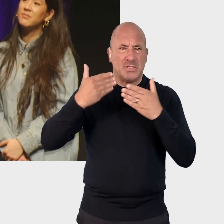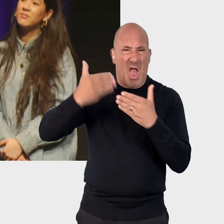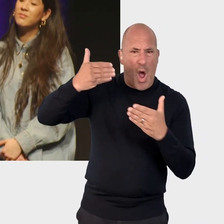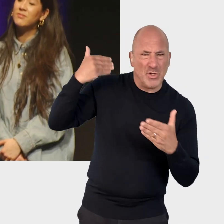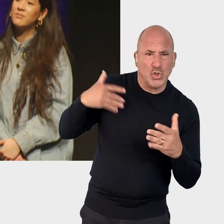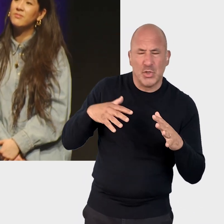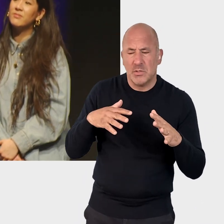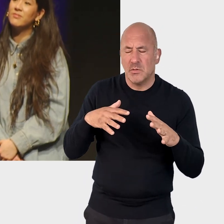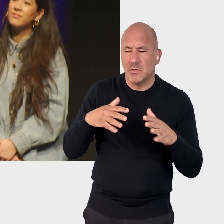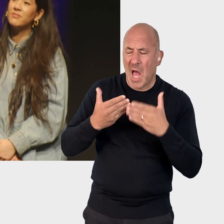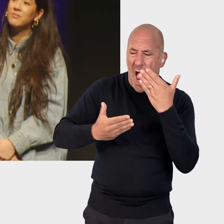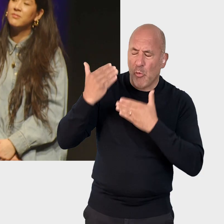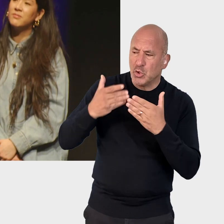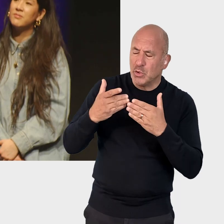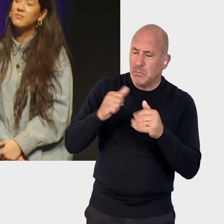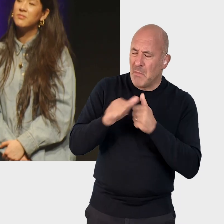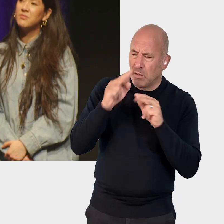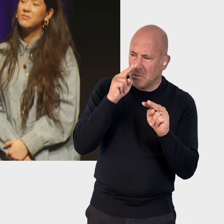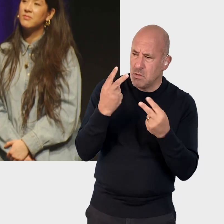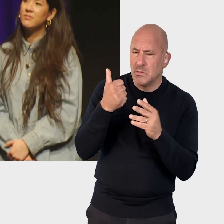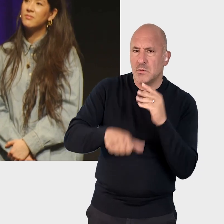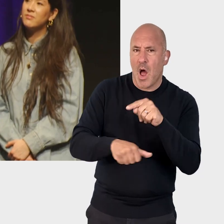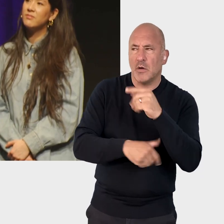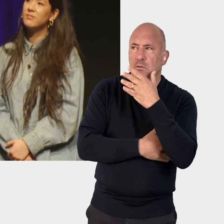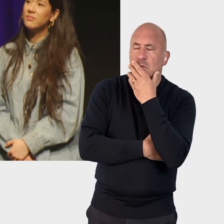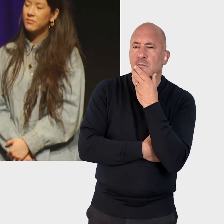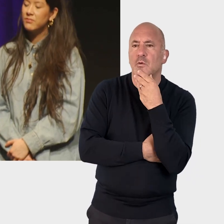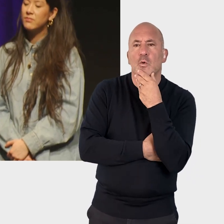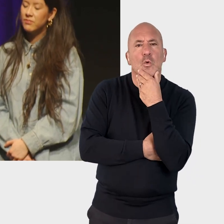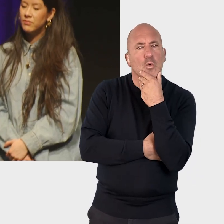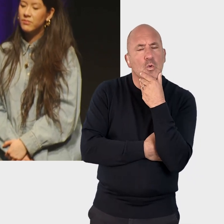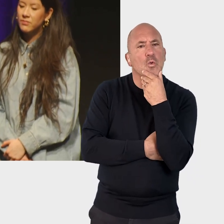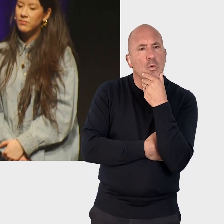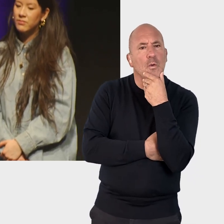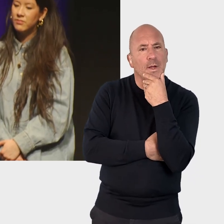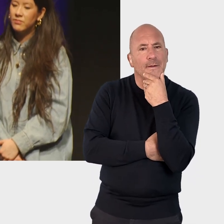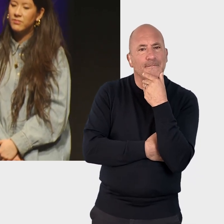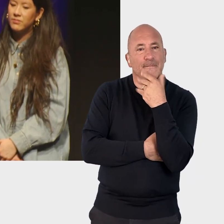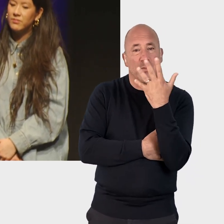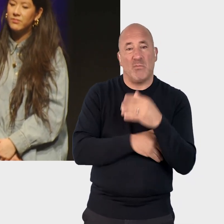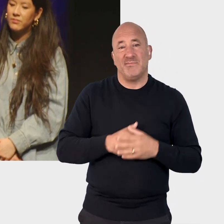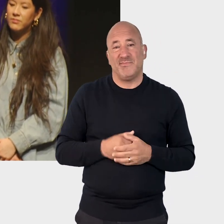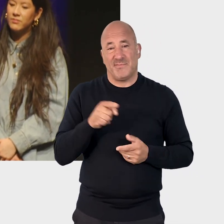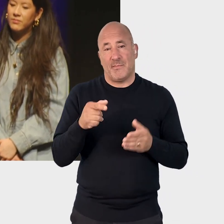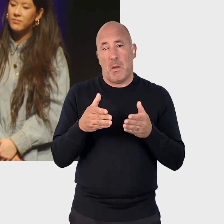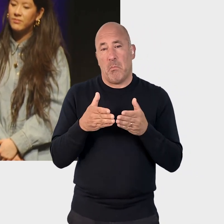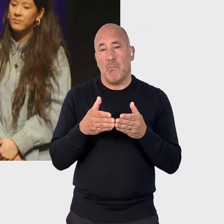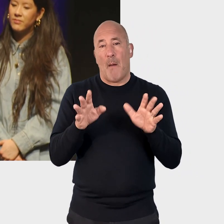for a new show, the music scene and the musical heritage of the city seemed like a really good place to